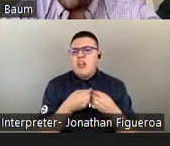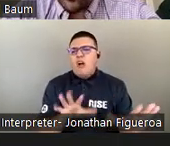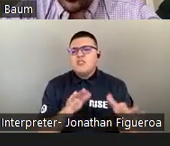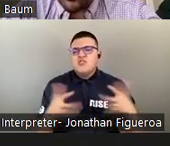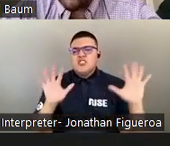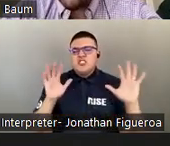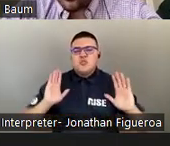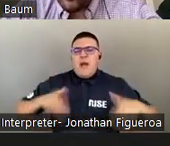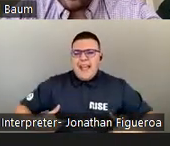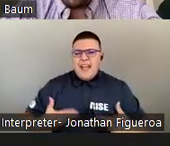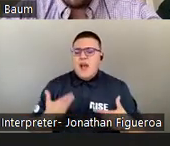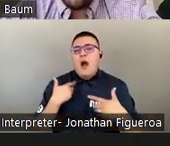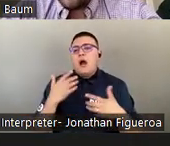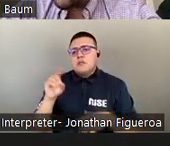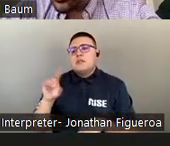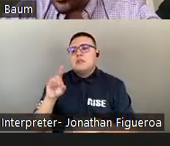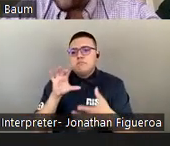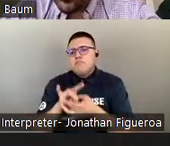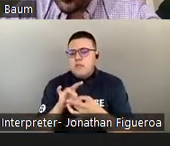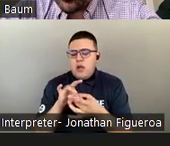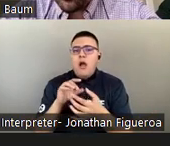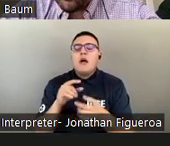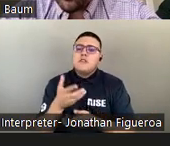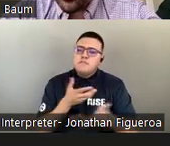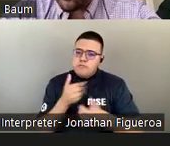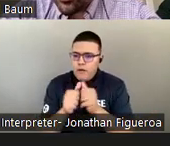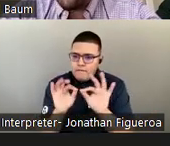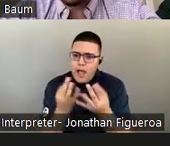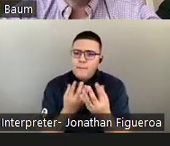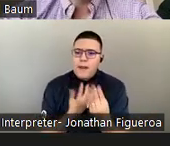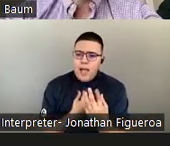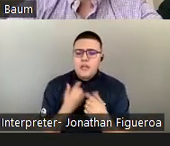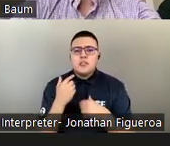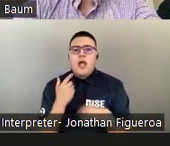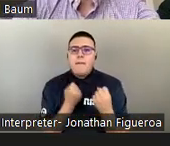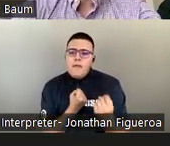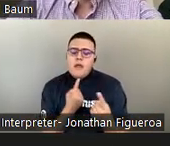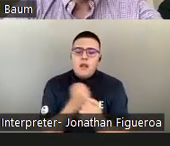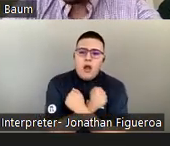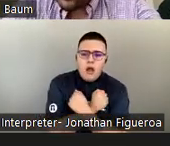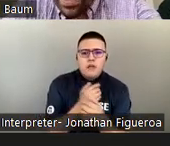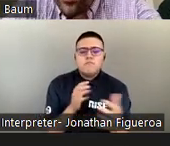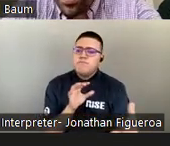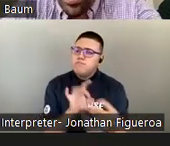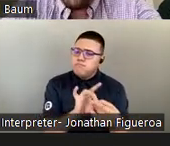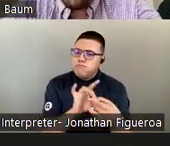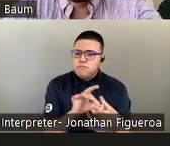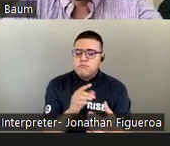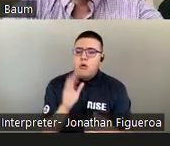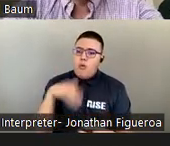to the family and meet them with compassion and empathy and love. Or we saved a